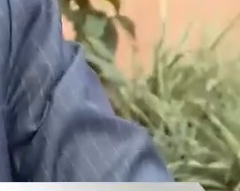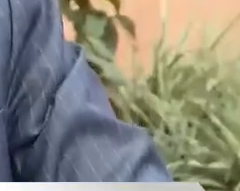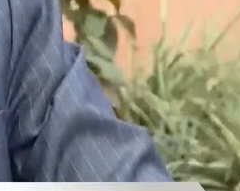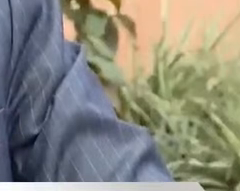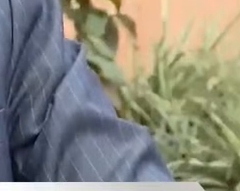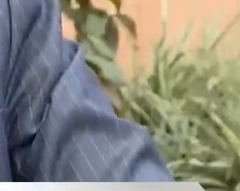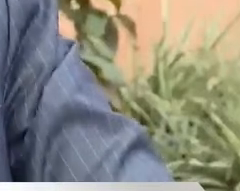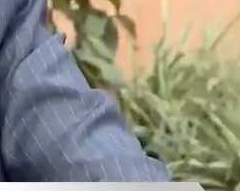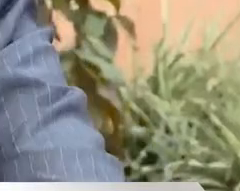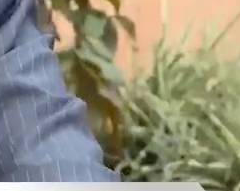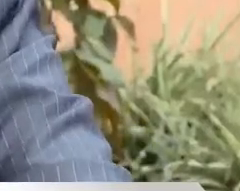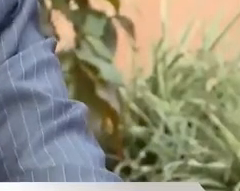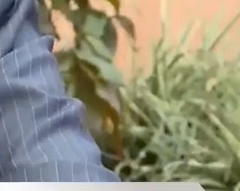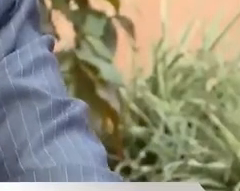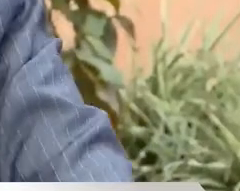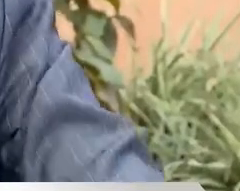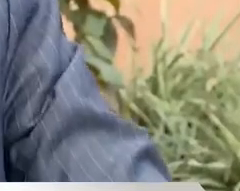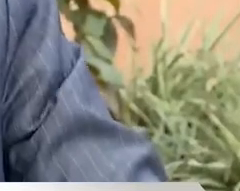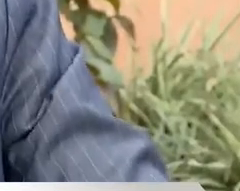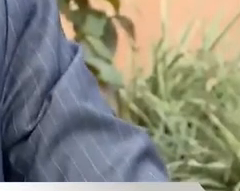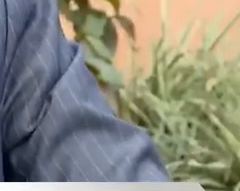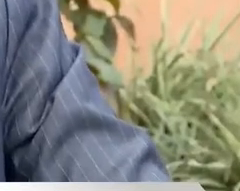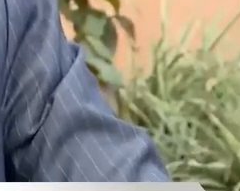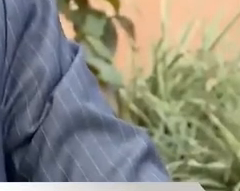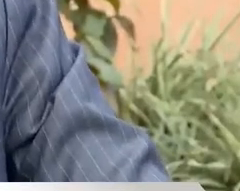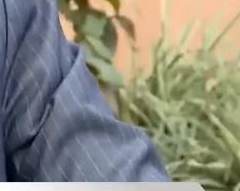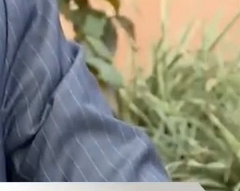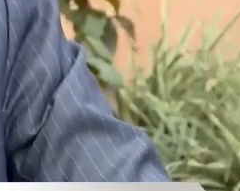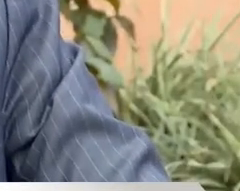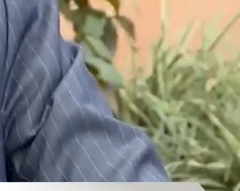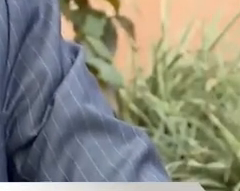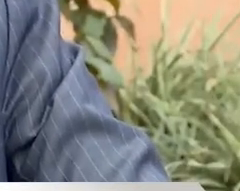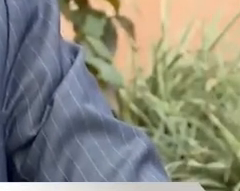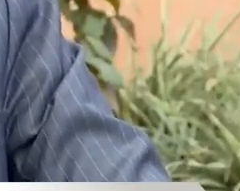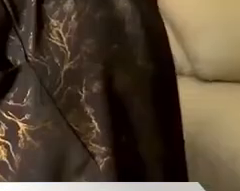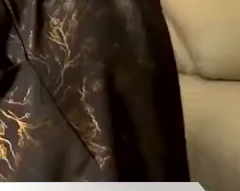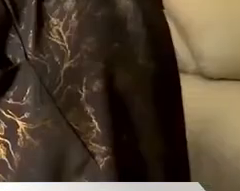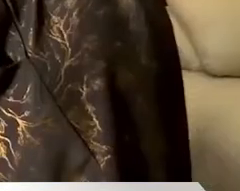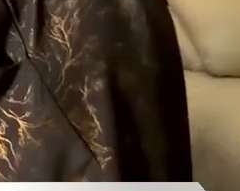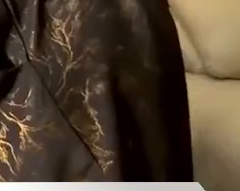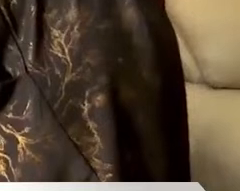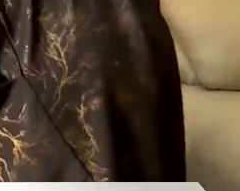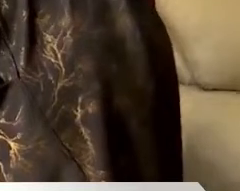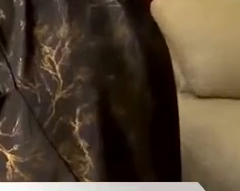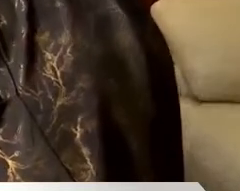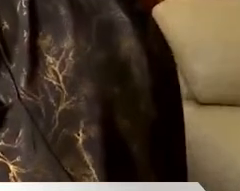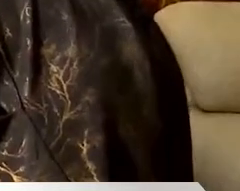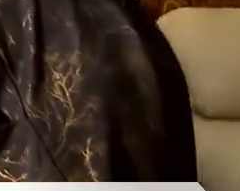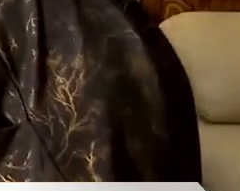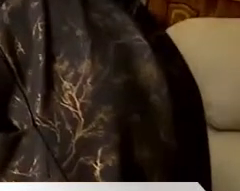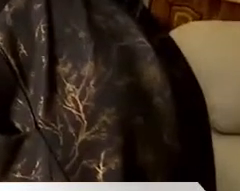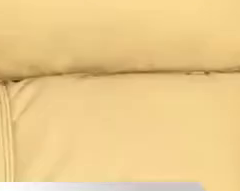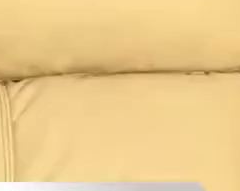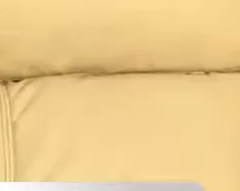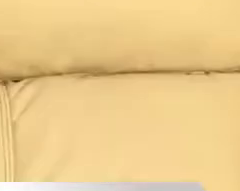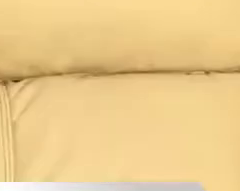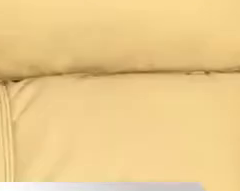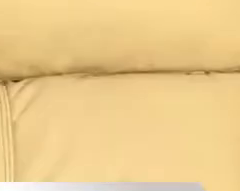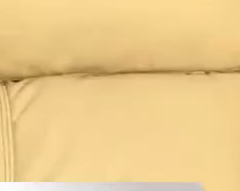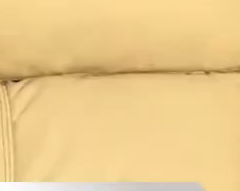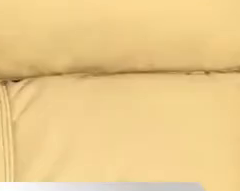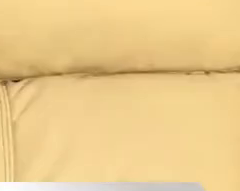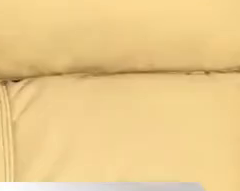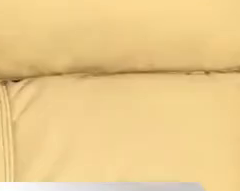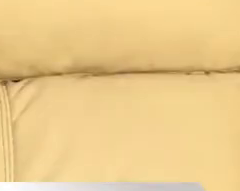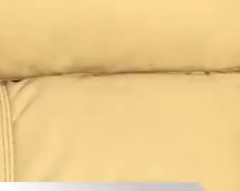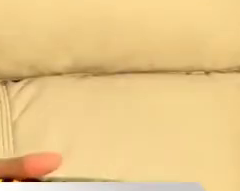Nikuwe na nisani kama 10, na pia nikuwe menua minibus. Minibus nikoniwa. Kushinda unaangalia simu ya mzee, soma